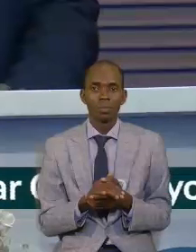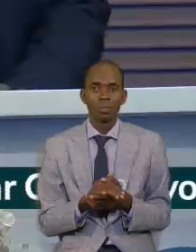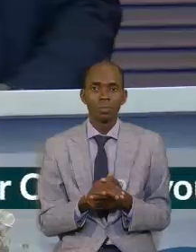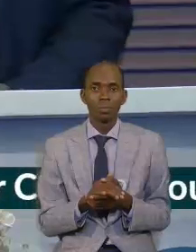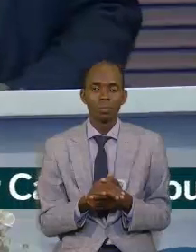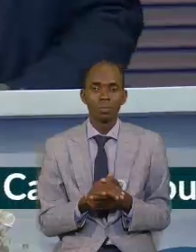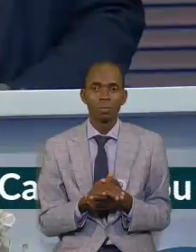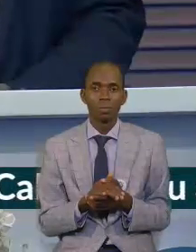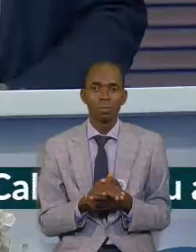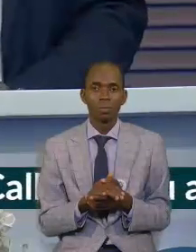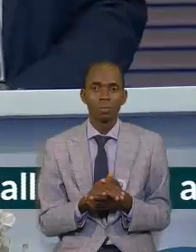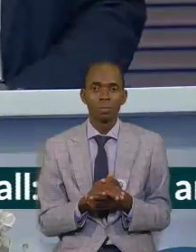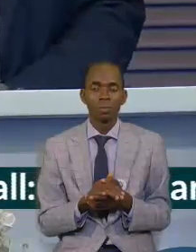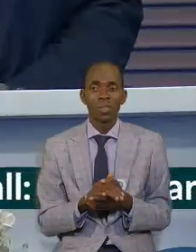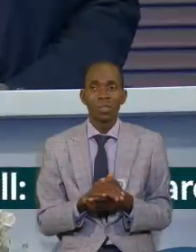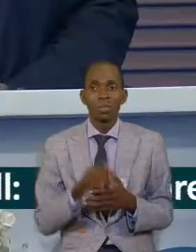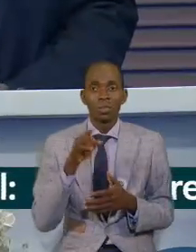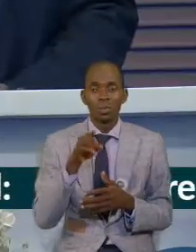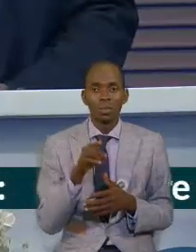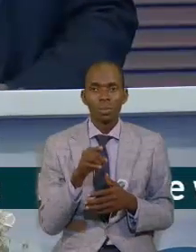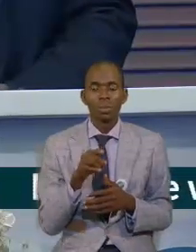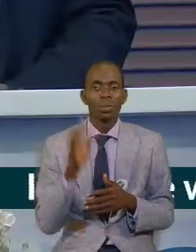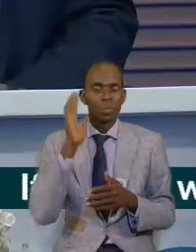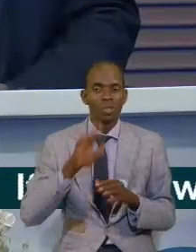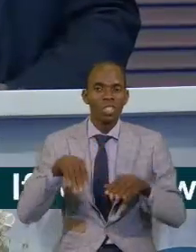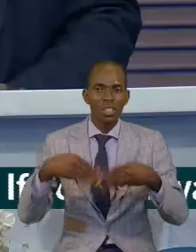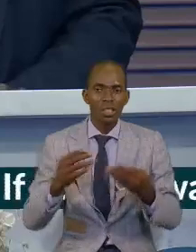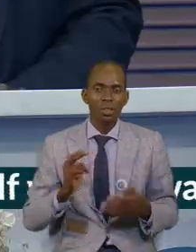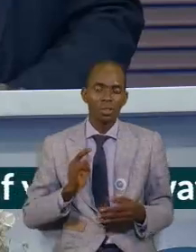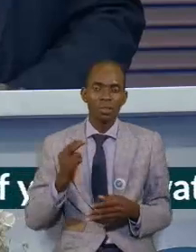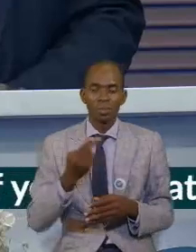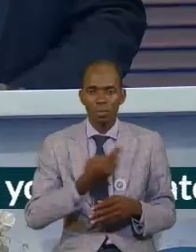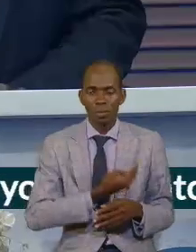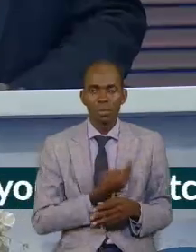de WhatsApp. So please, you provide us information through our WhatsApp number.